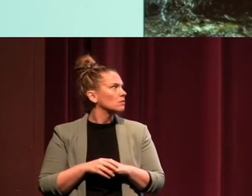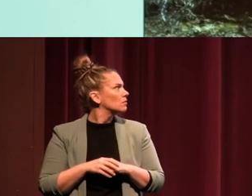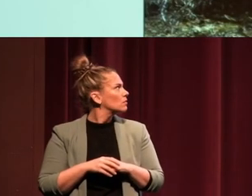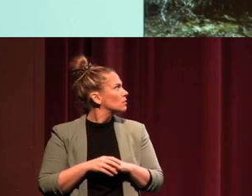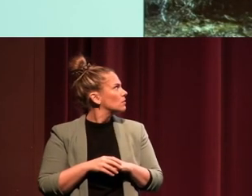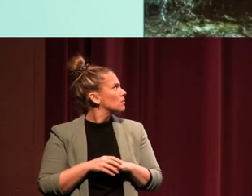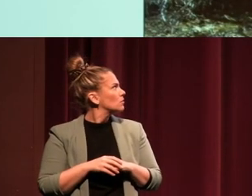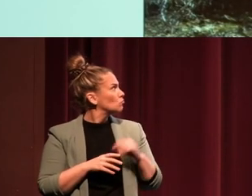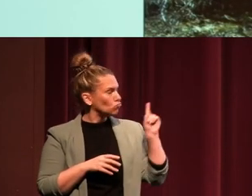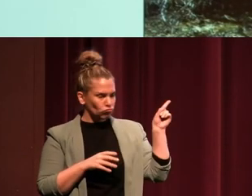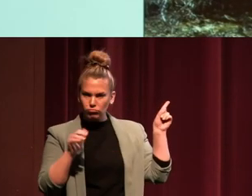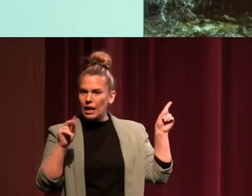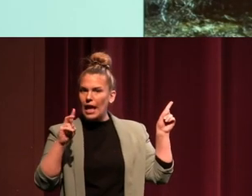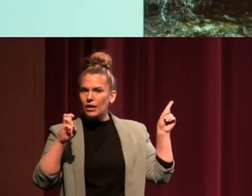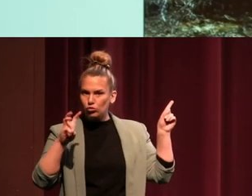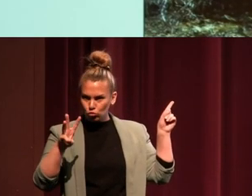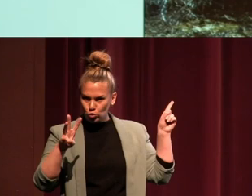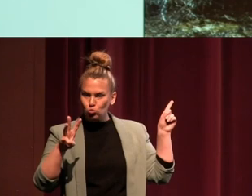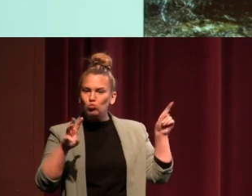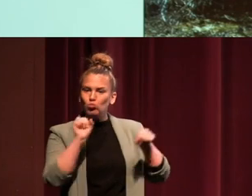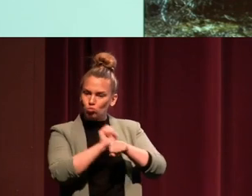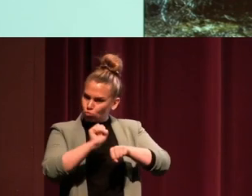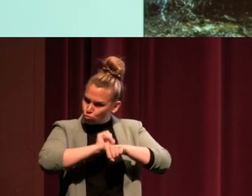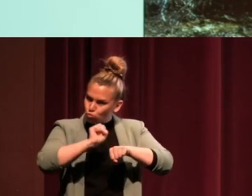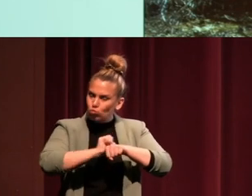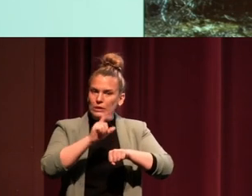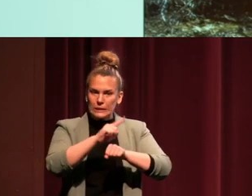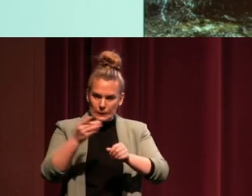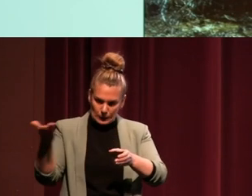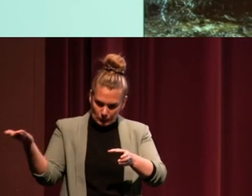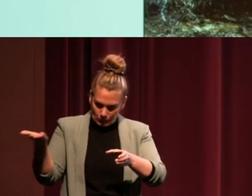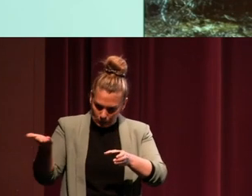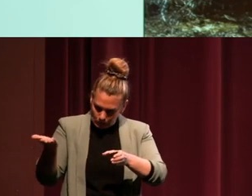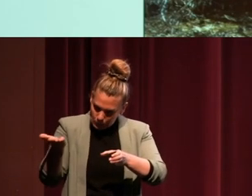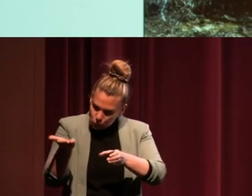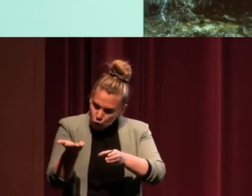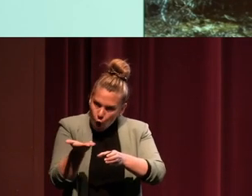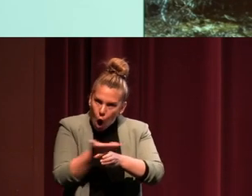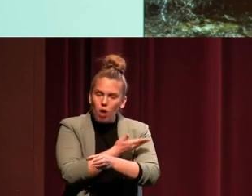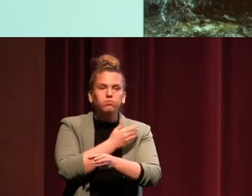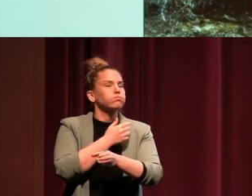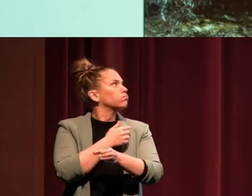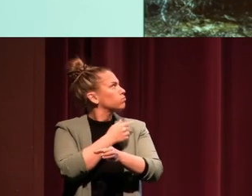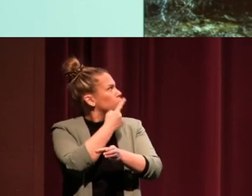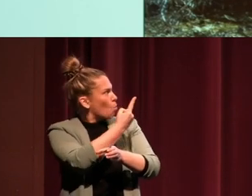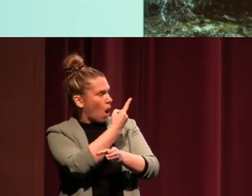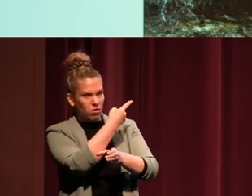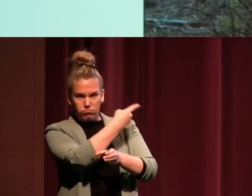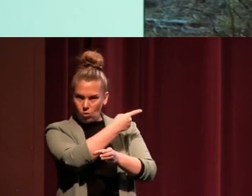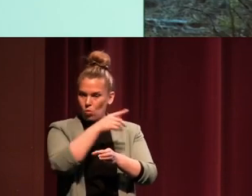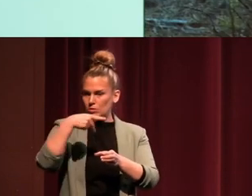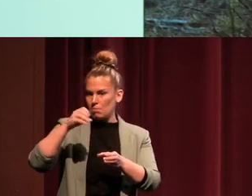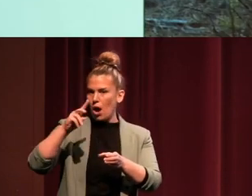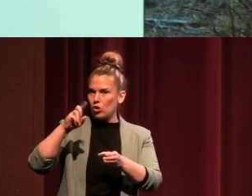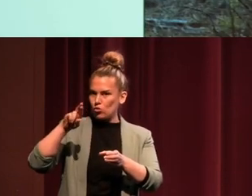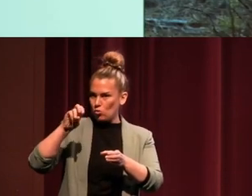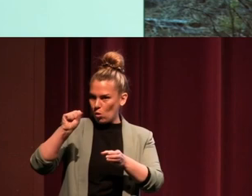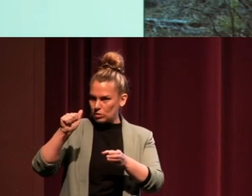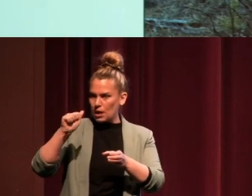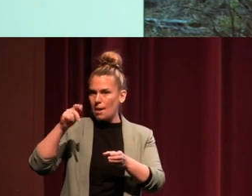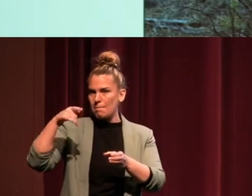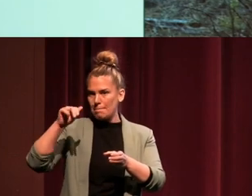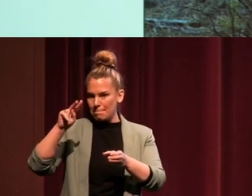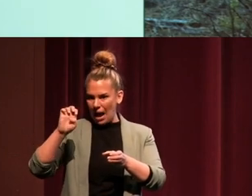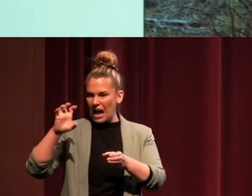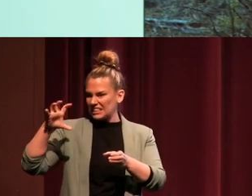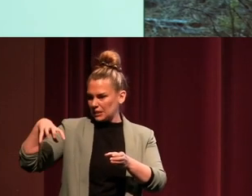2012 and 2014. Here's Andrew in the field. He's sawing off the top of one of these ponderosa pine stumps.